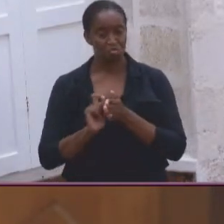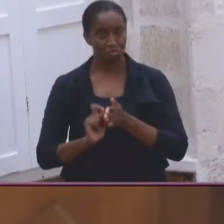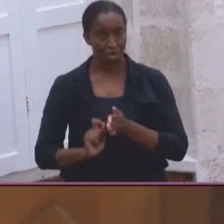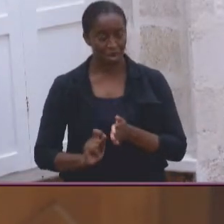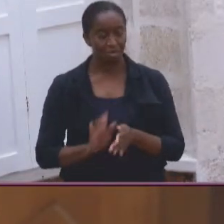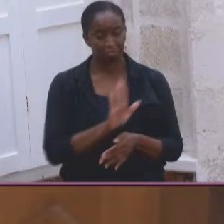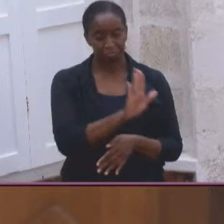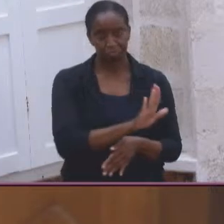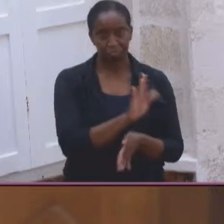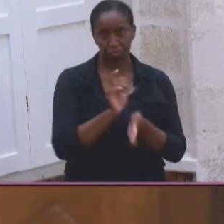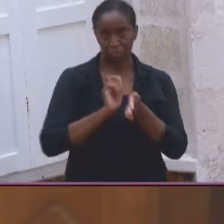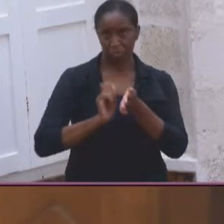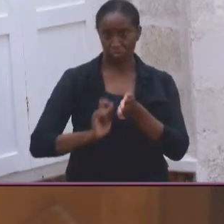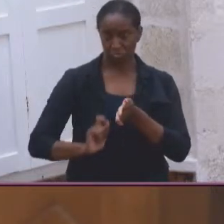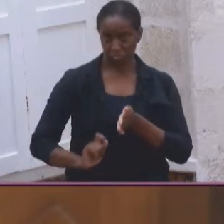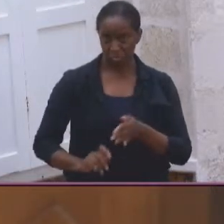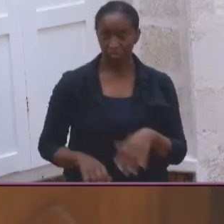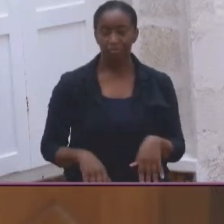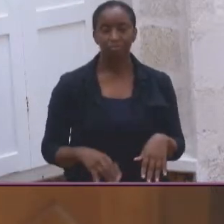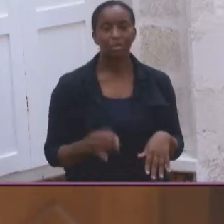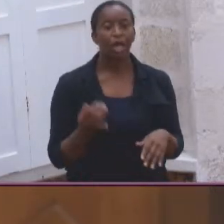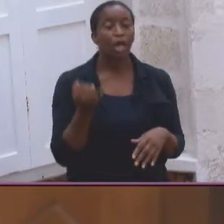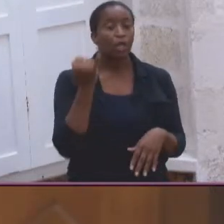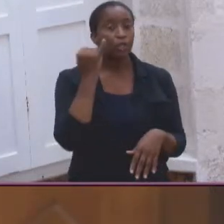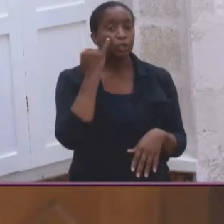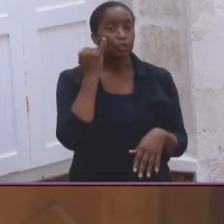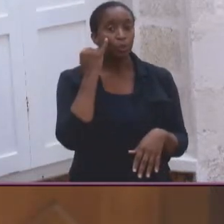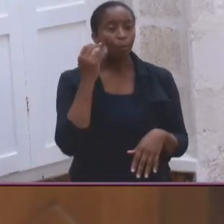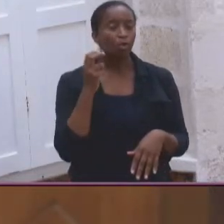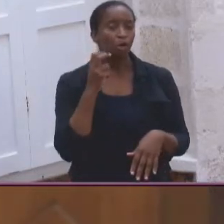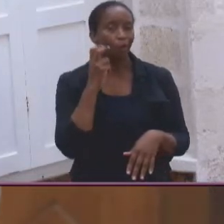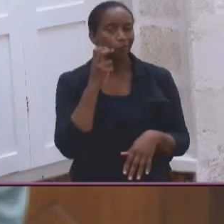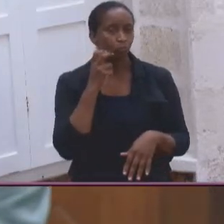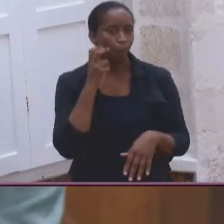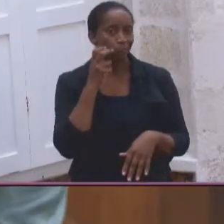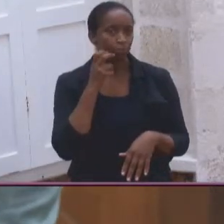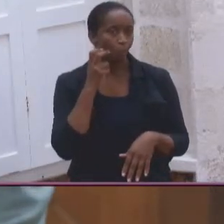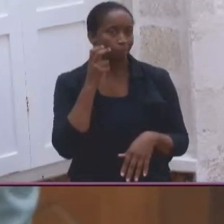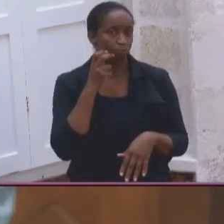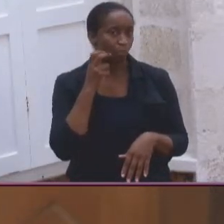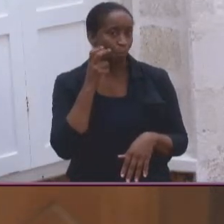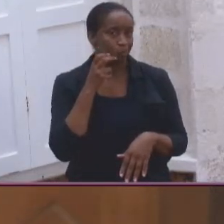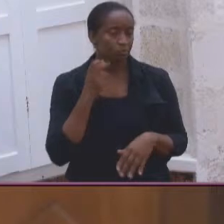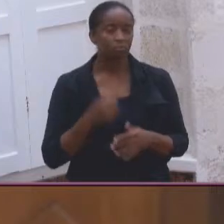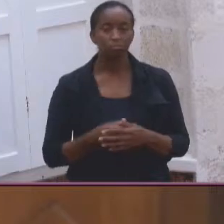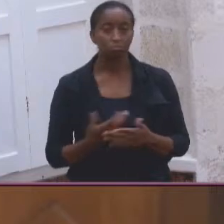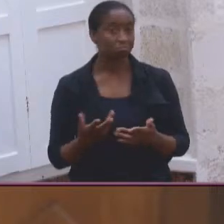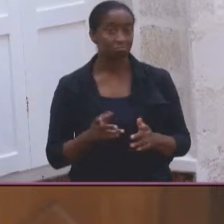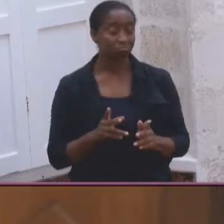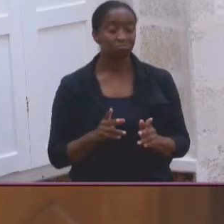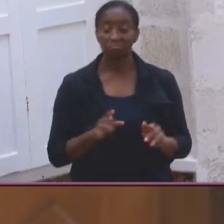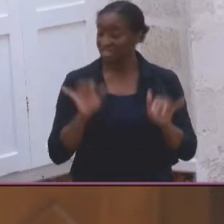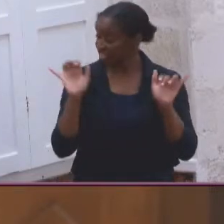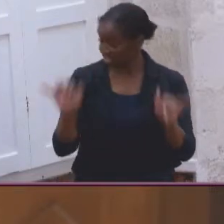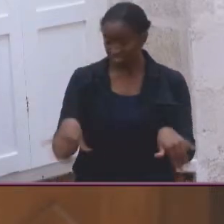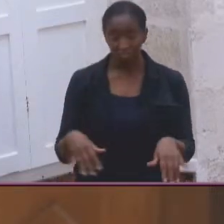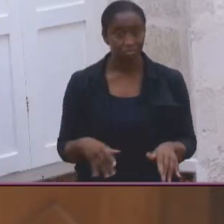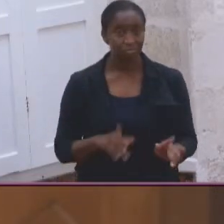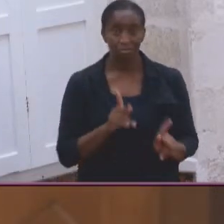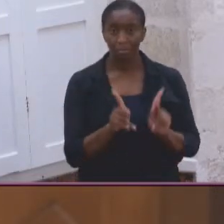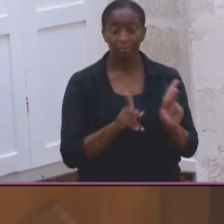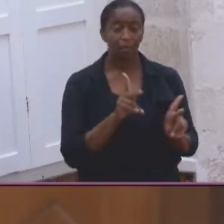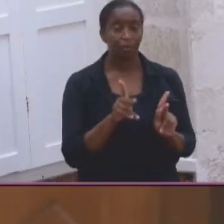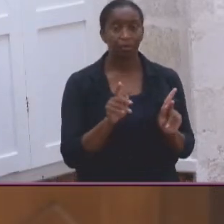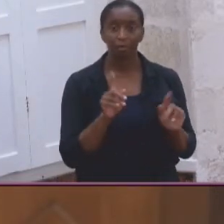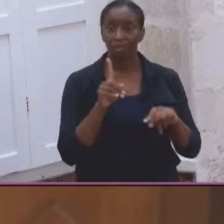they could not even chew chewing gum, and if those who They still can. Because people were taking the